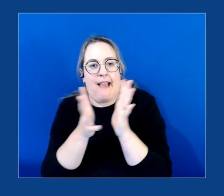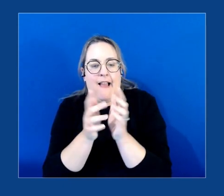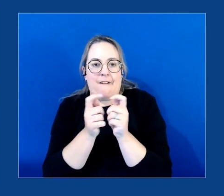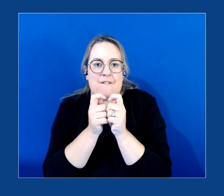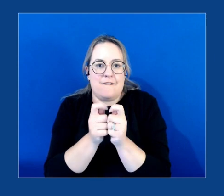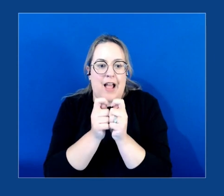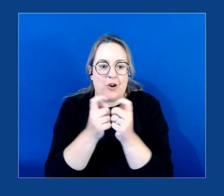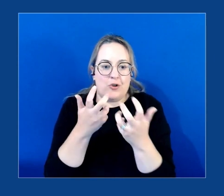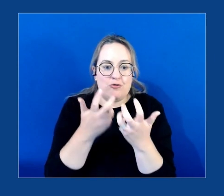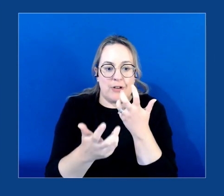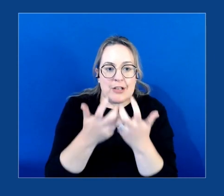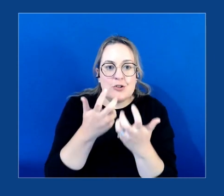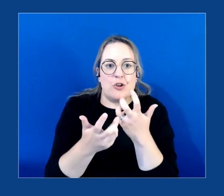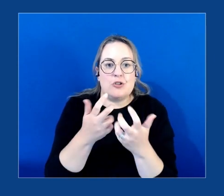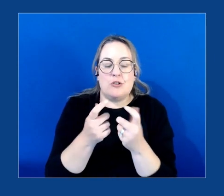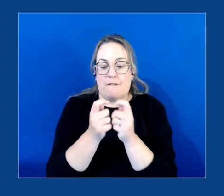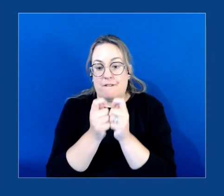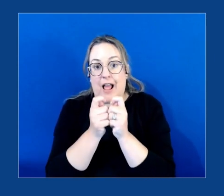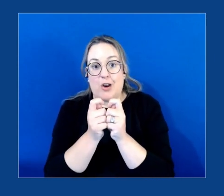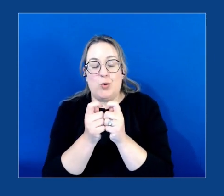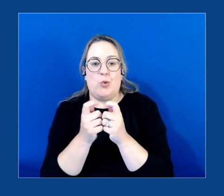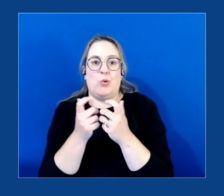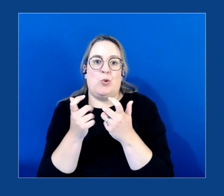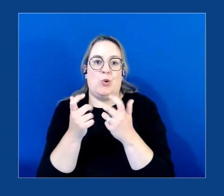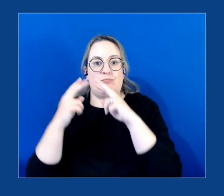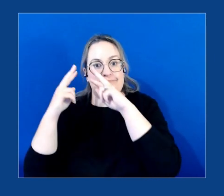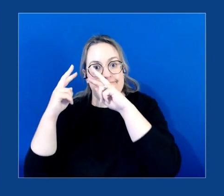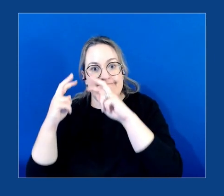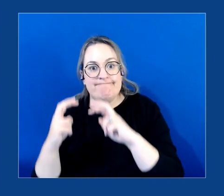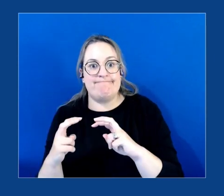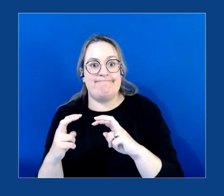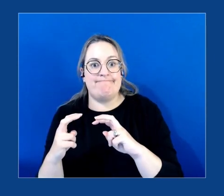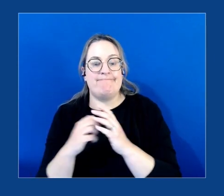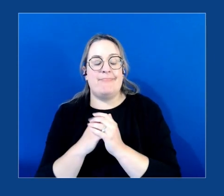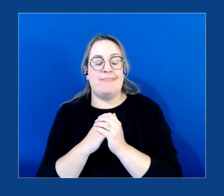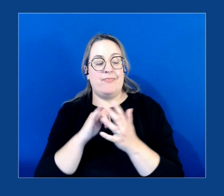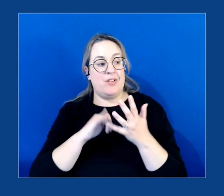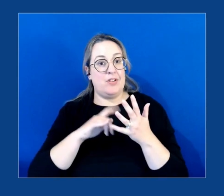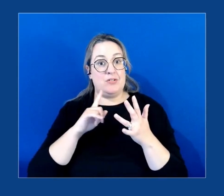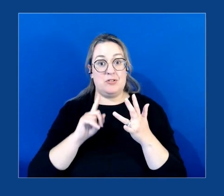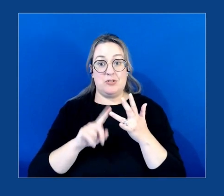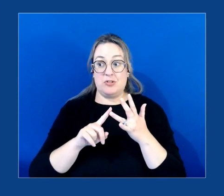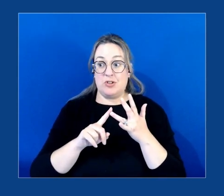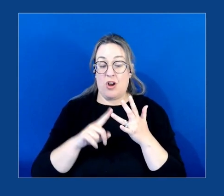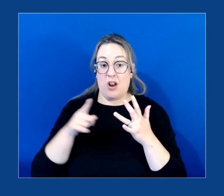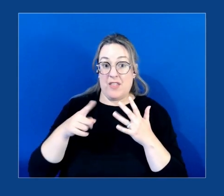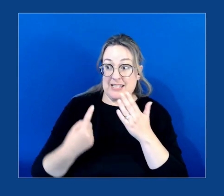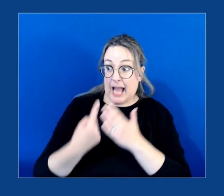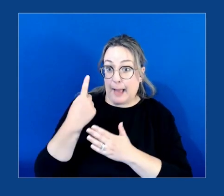universities. In forums such as this, which is online and open, taking place on unceded lands, often far